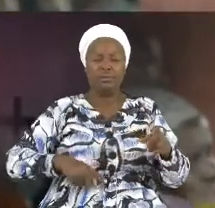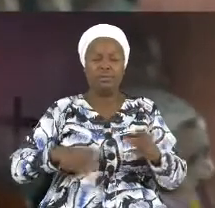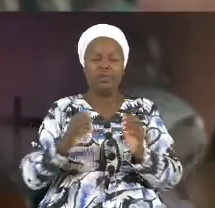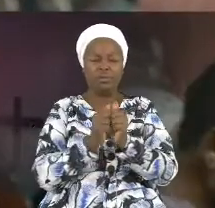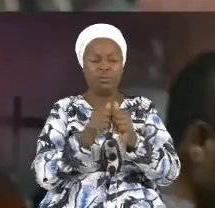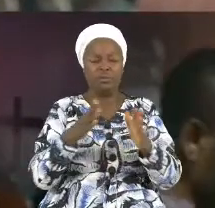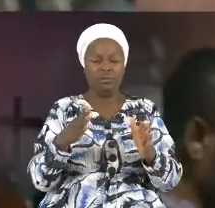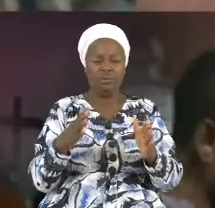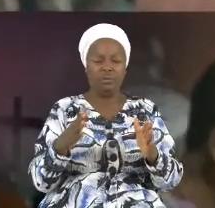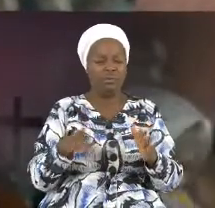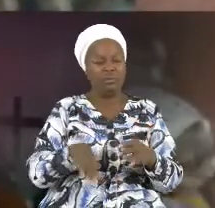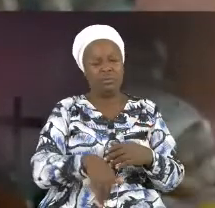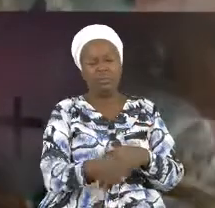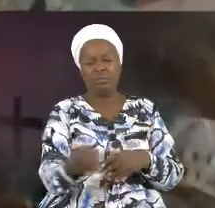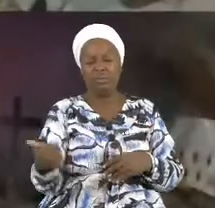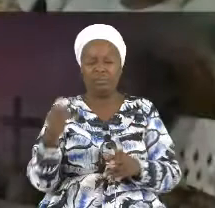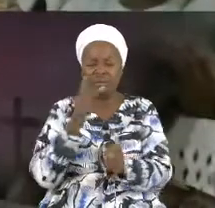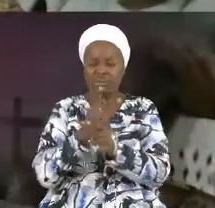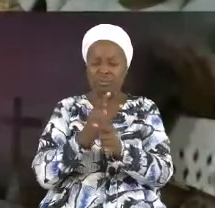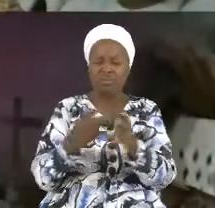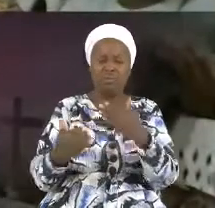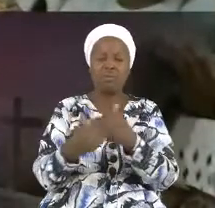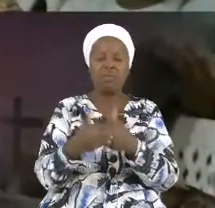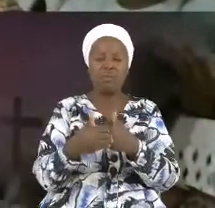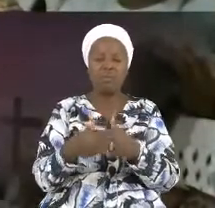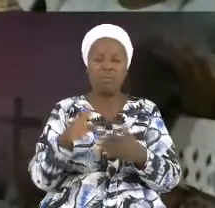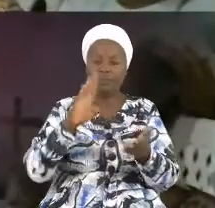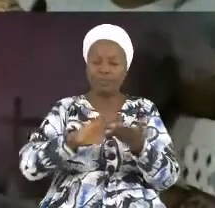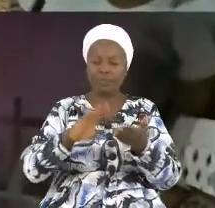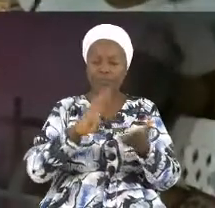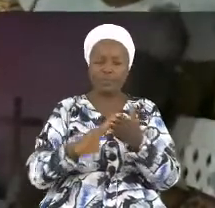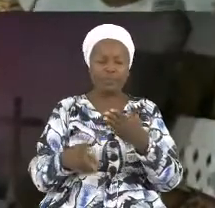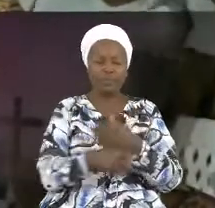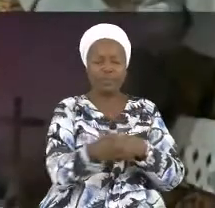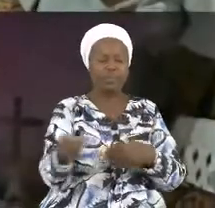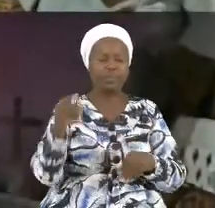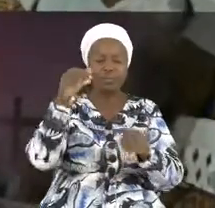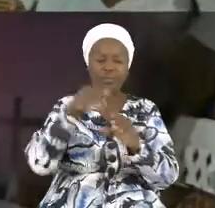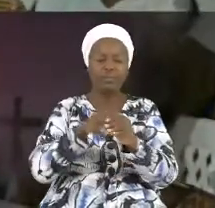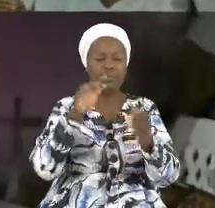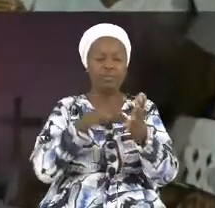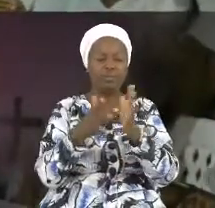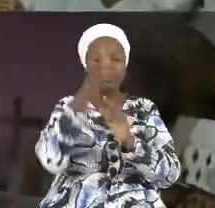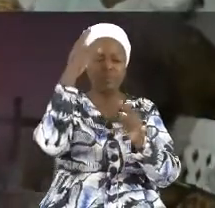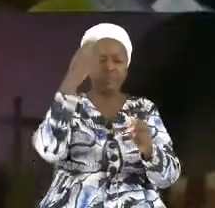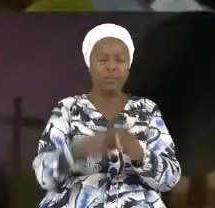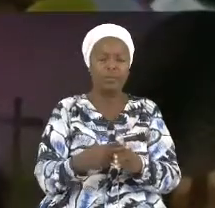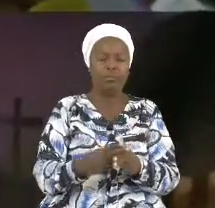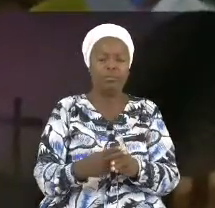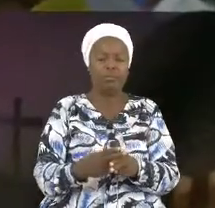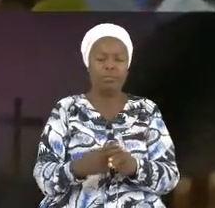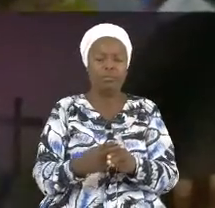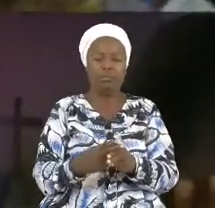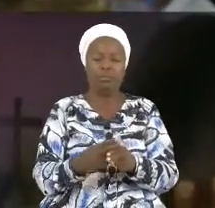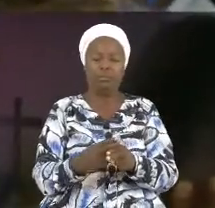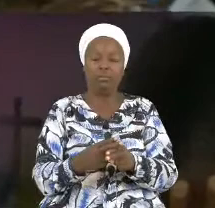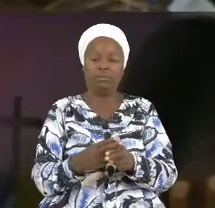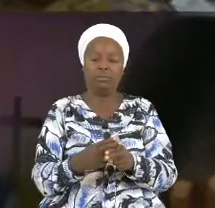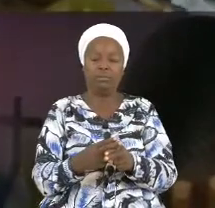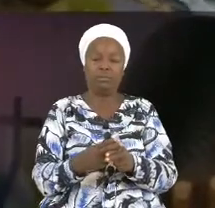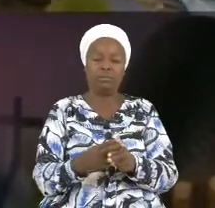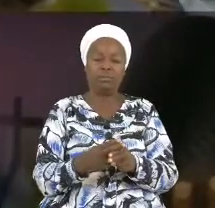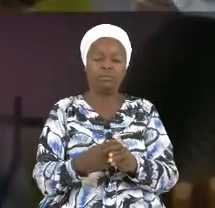any reservation. Forgive them in Jesus' name. Save